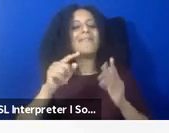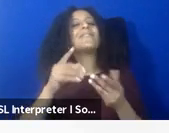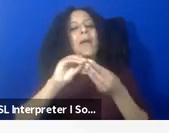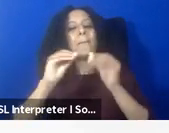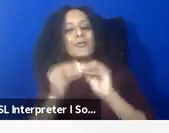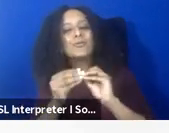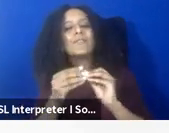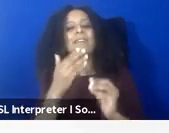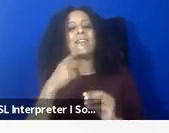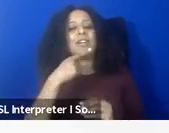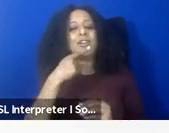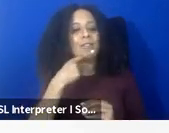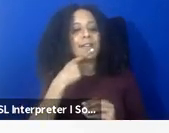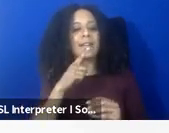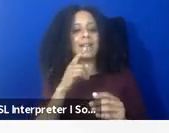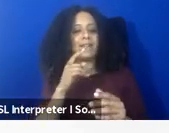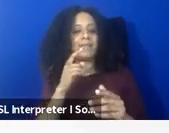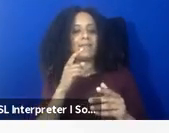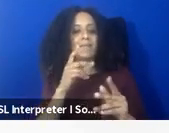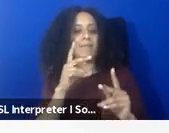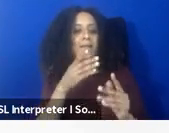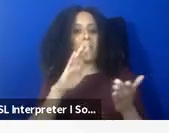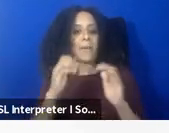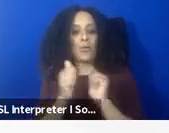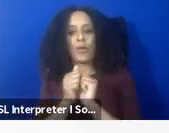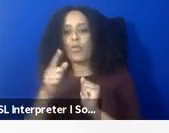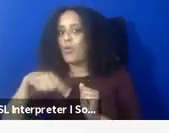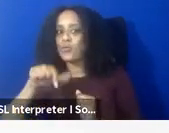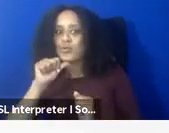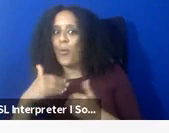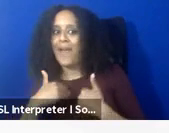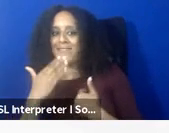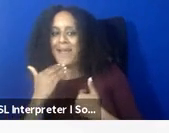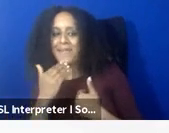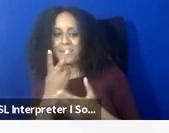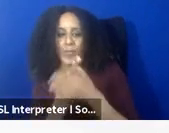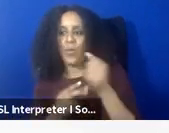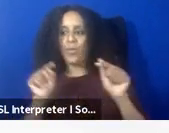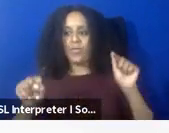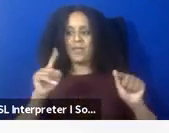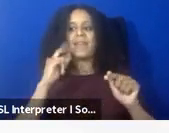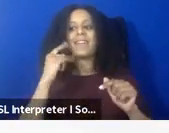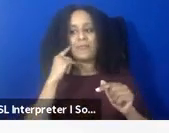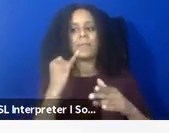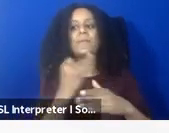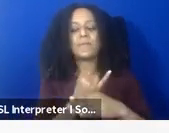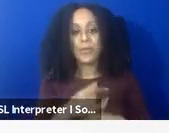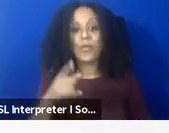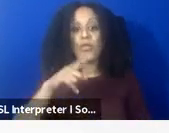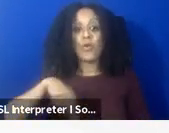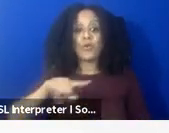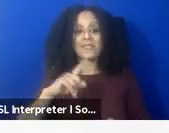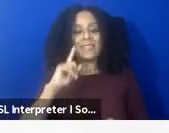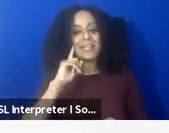for participants with diabetes compared to those who do not. There was a consistent positive association between diabetes and